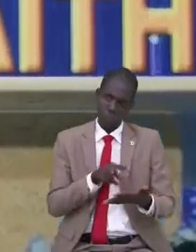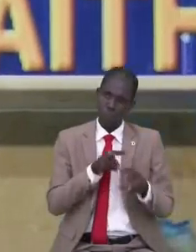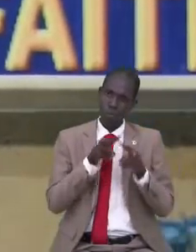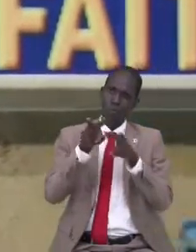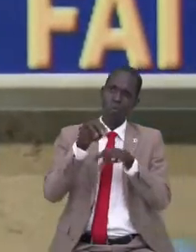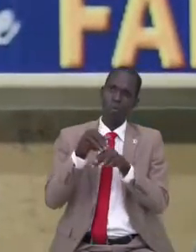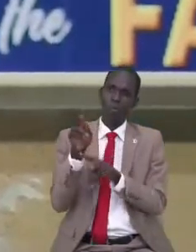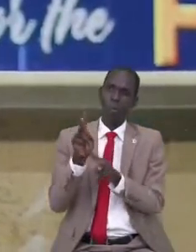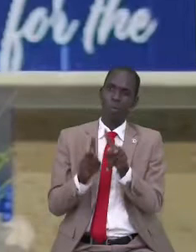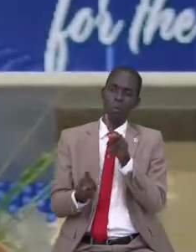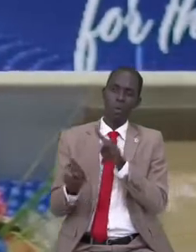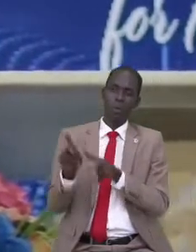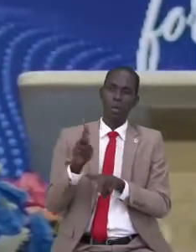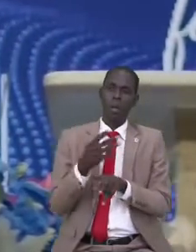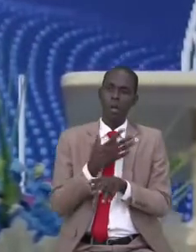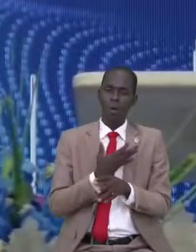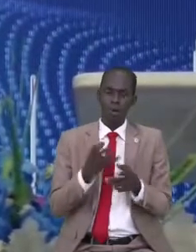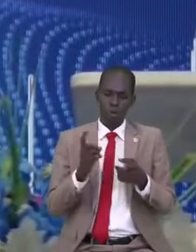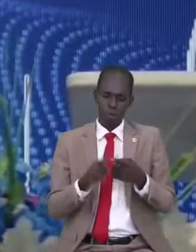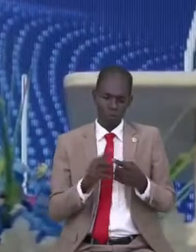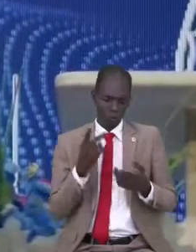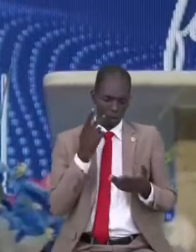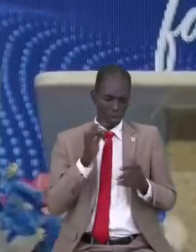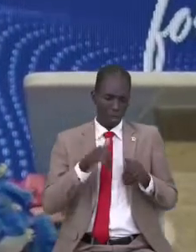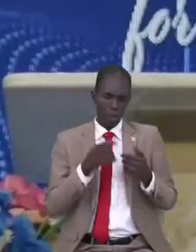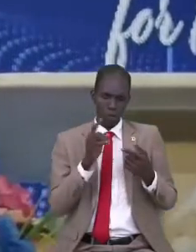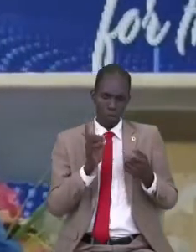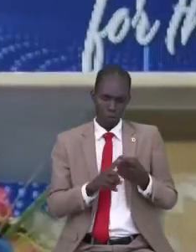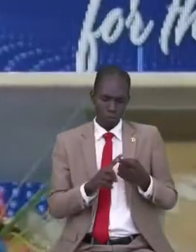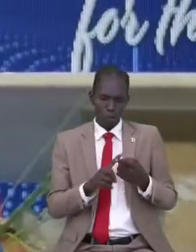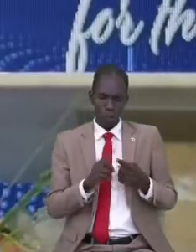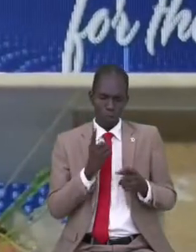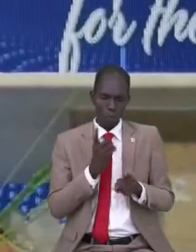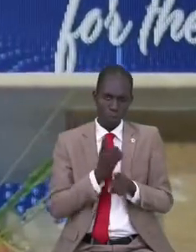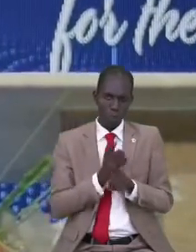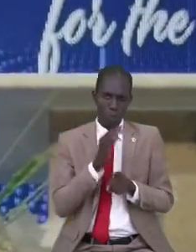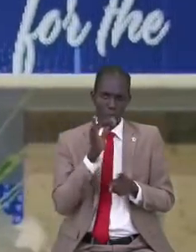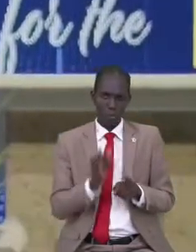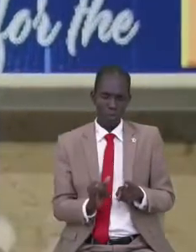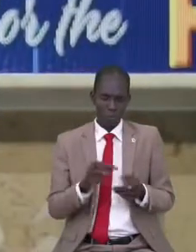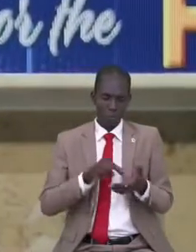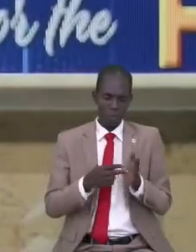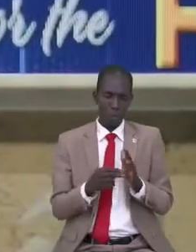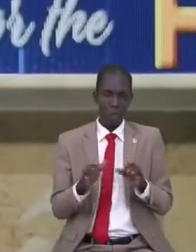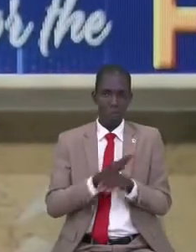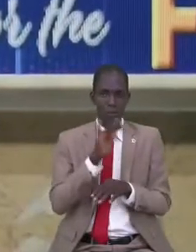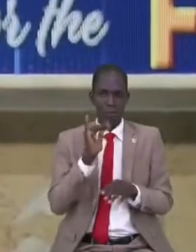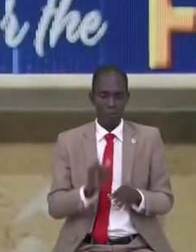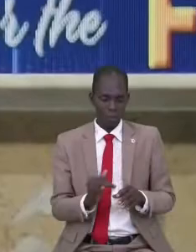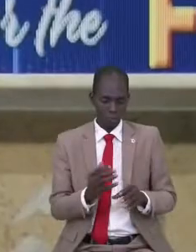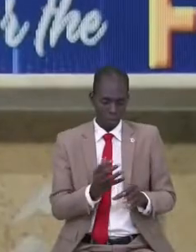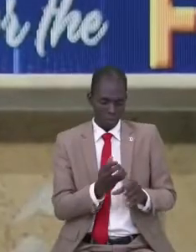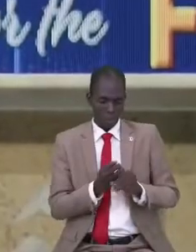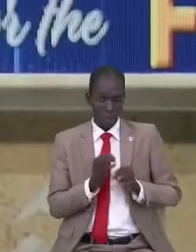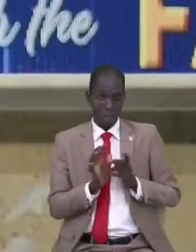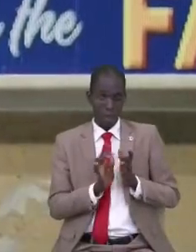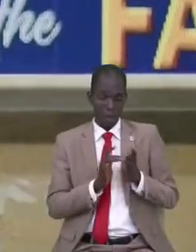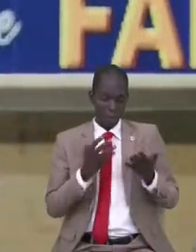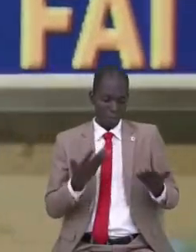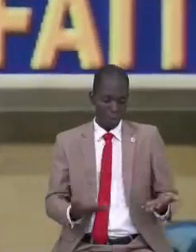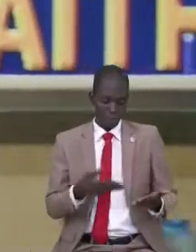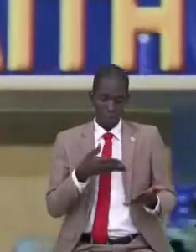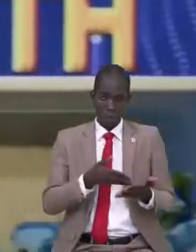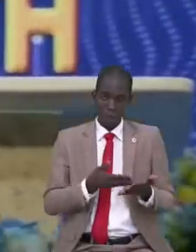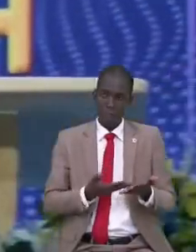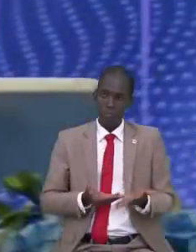and you want to see how to purposefully fulfill everything we have in that word.